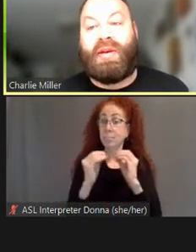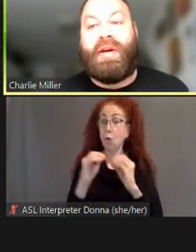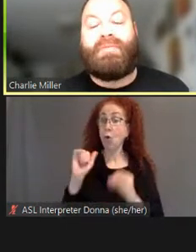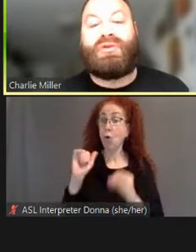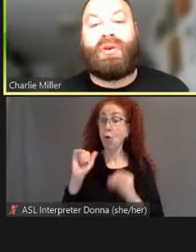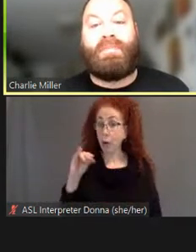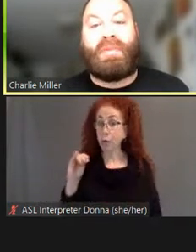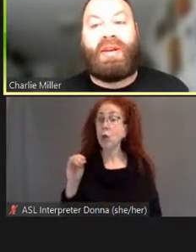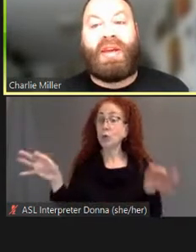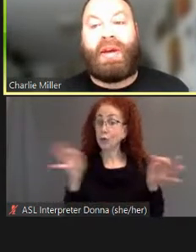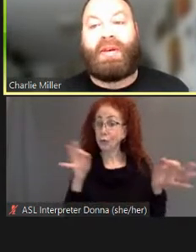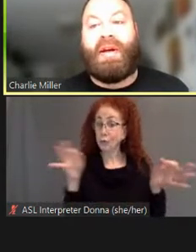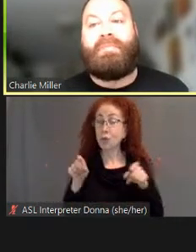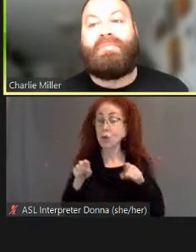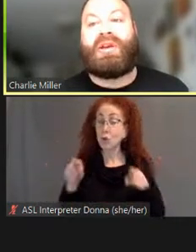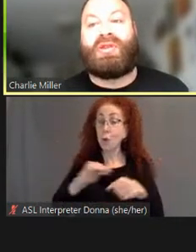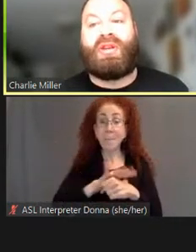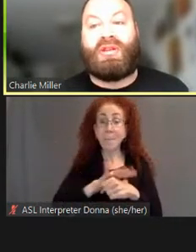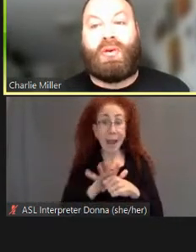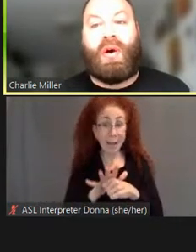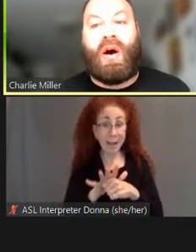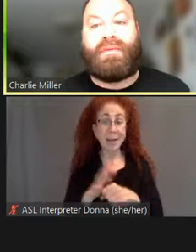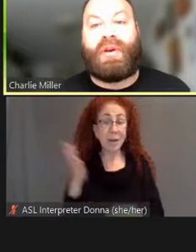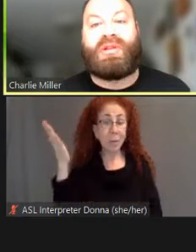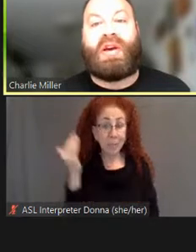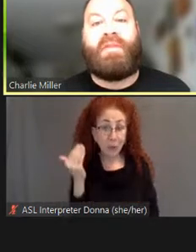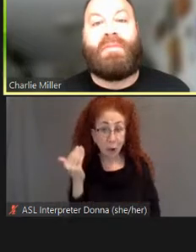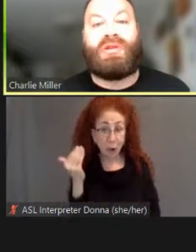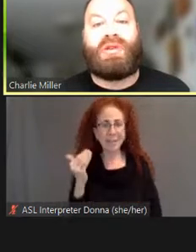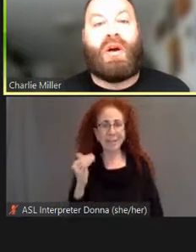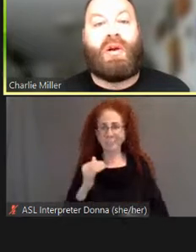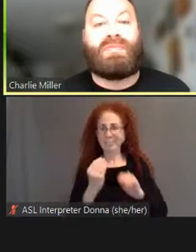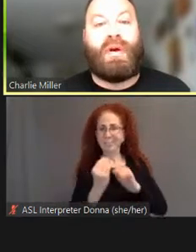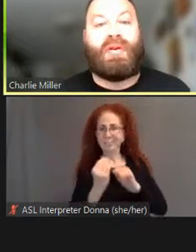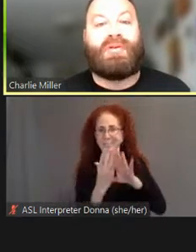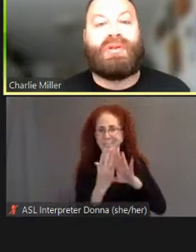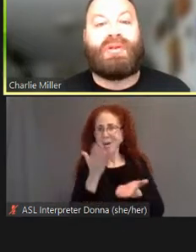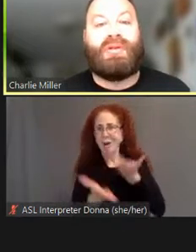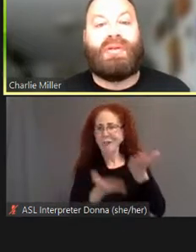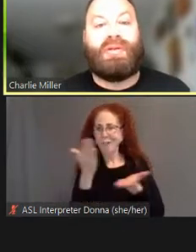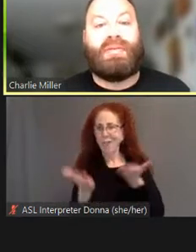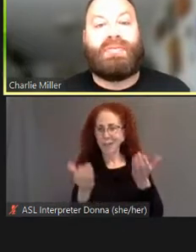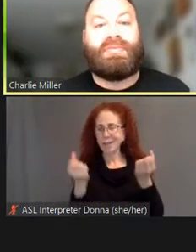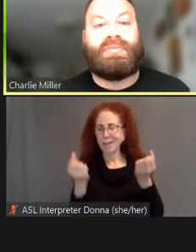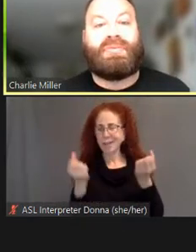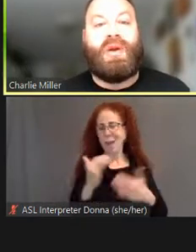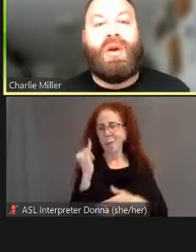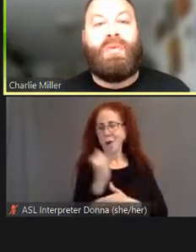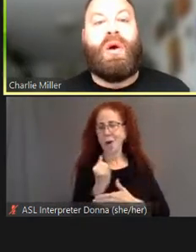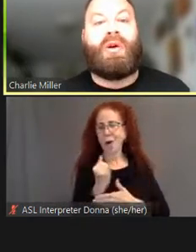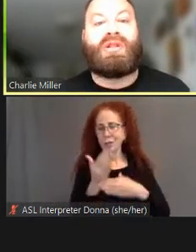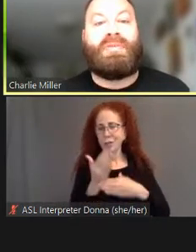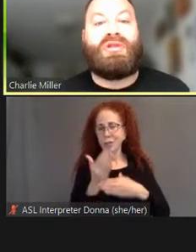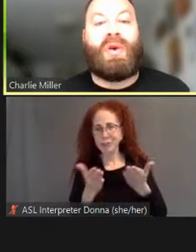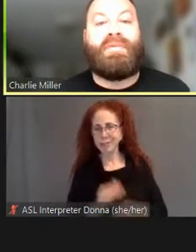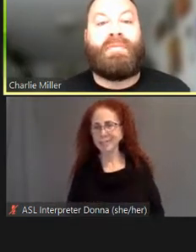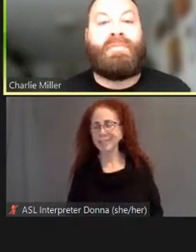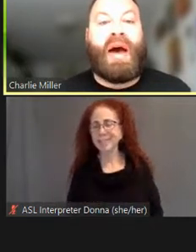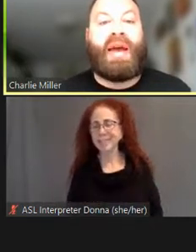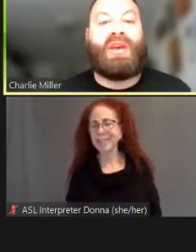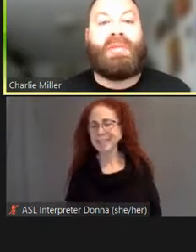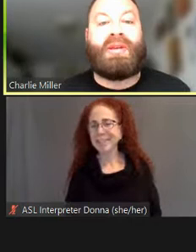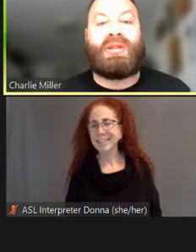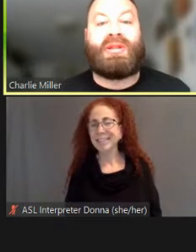been doing during the pandemic because of the digital offerings of most of our arts partners. We'll also be